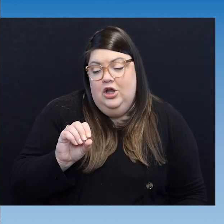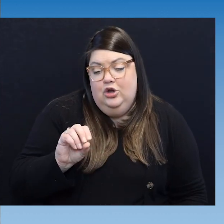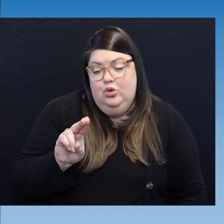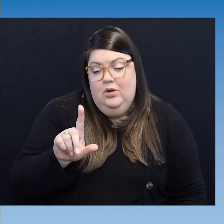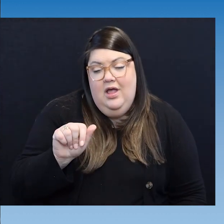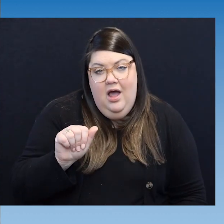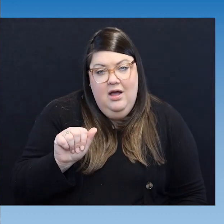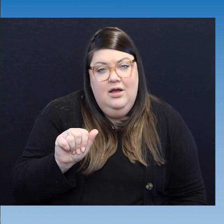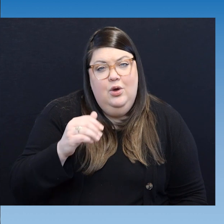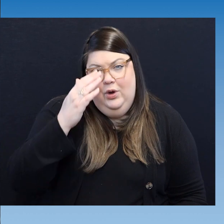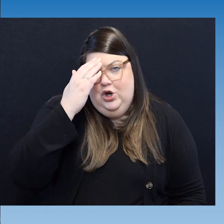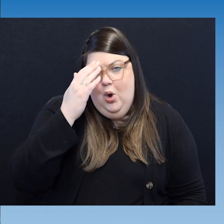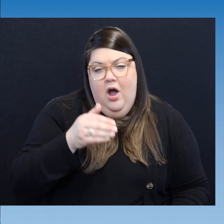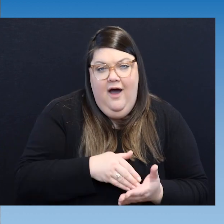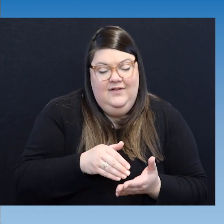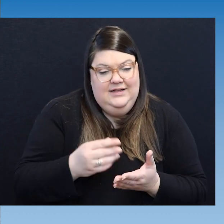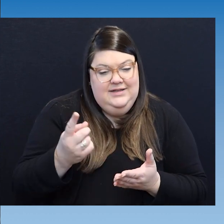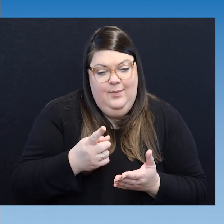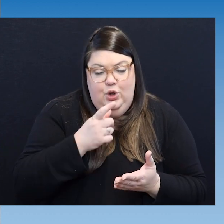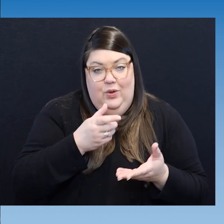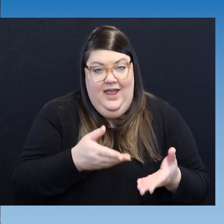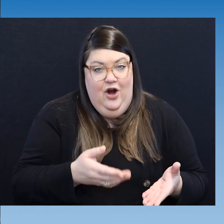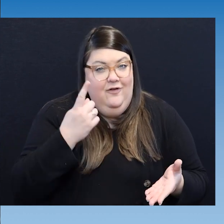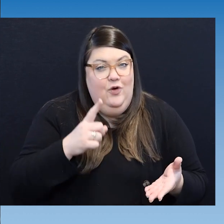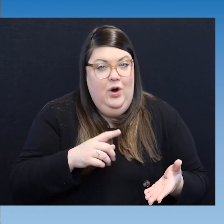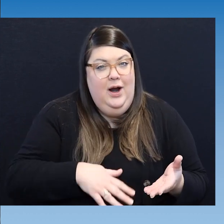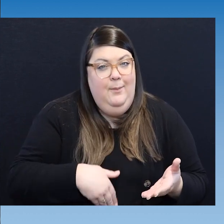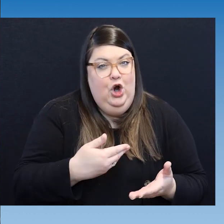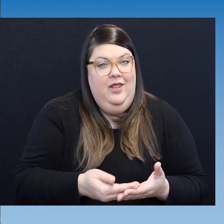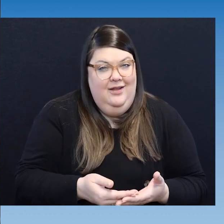Doulas, we know, are often somebody that's there for birth.